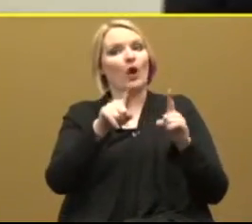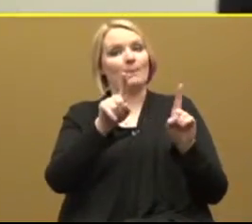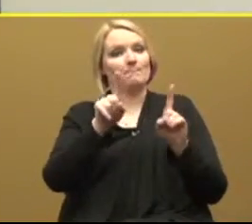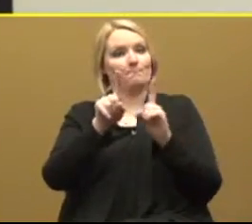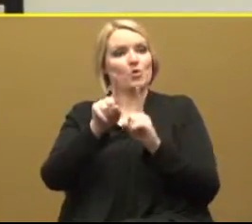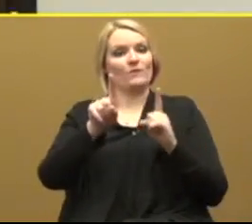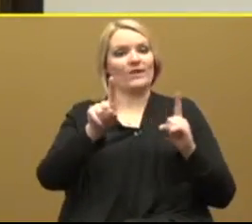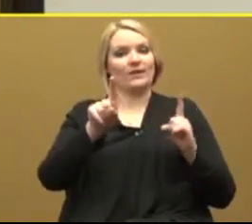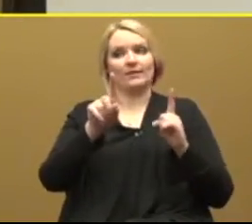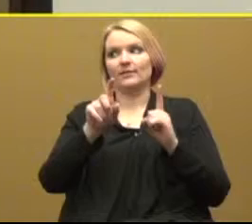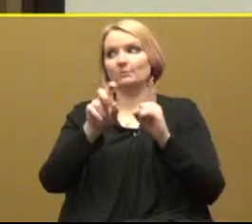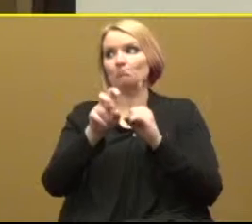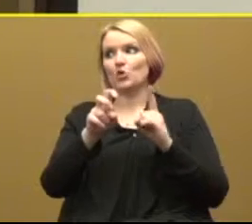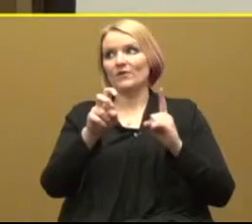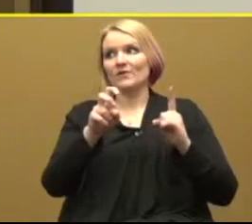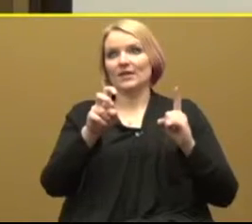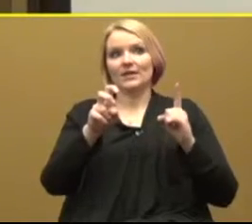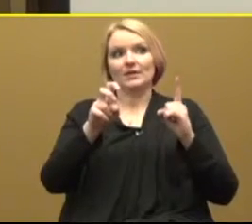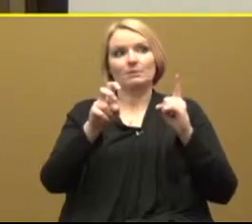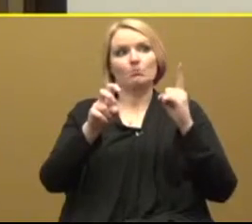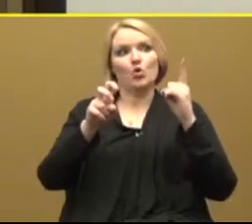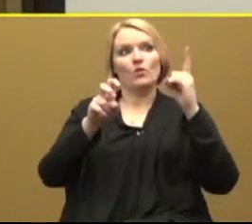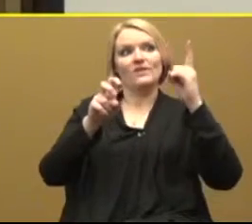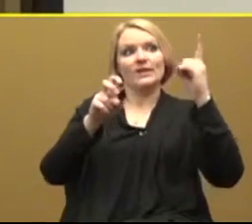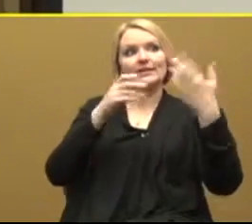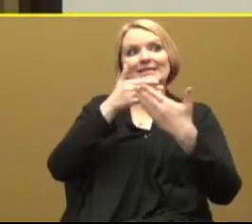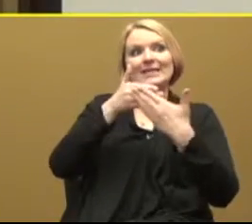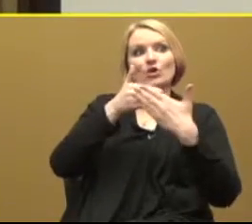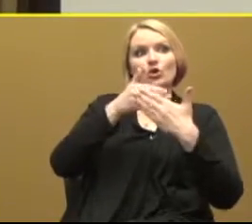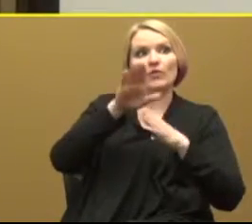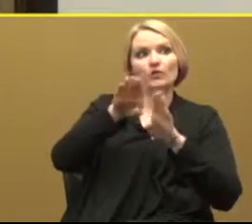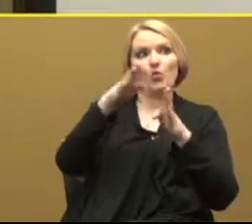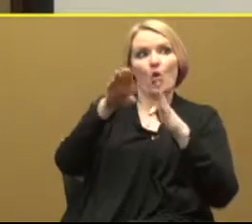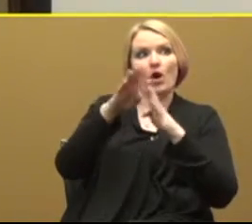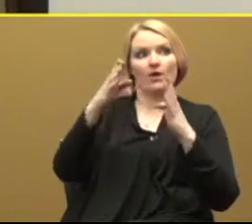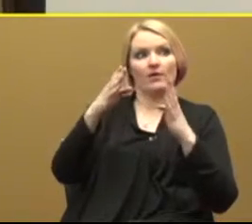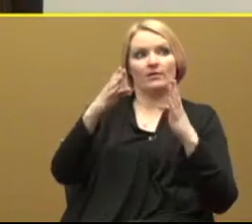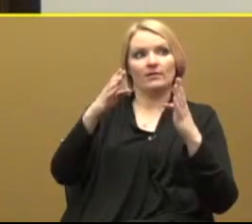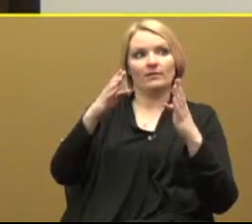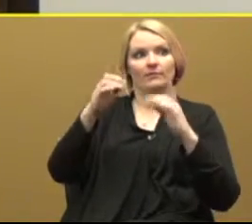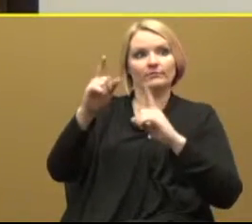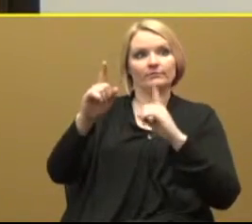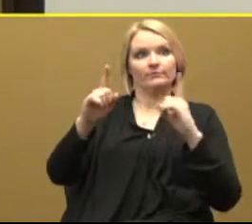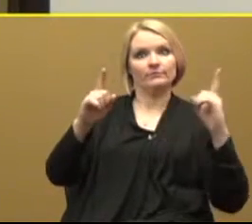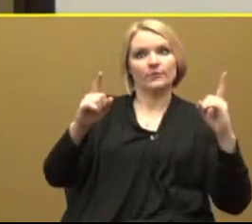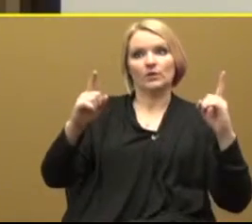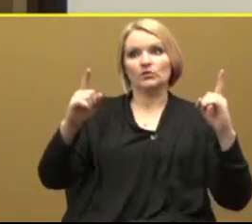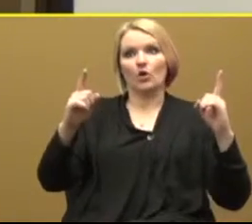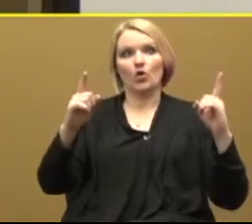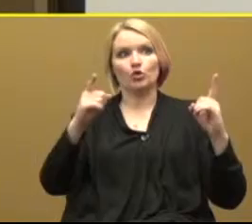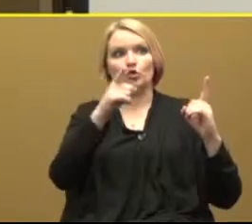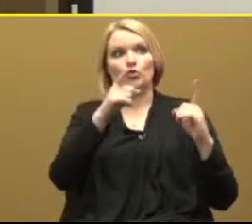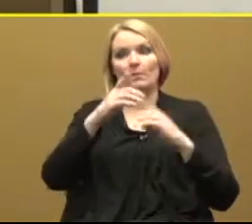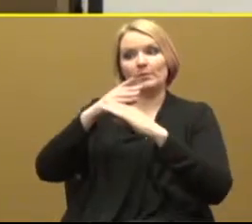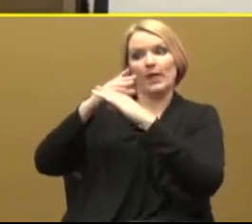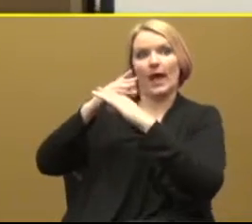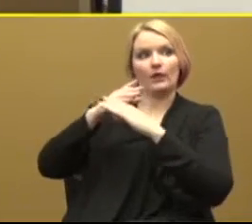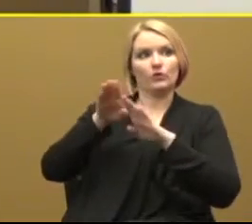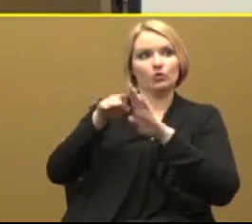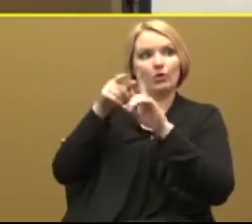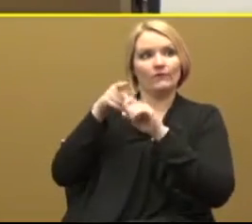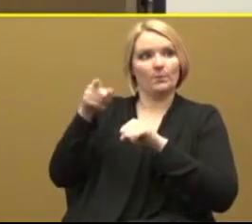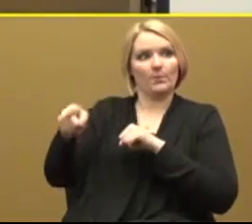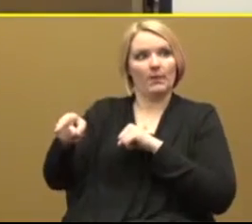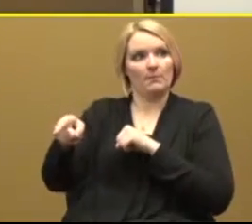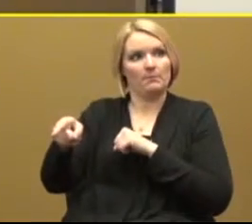moving, you're moving toward the door. You are always in between the door and her. So think